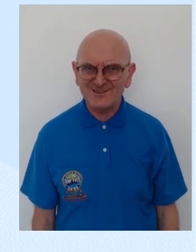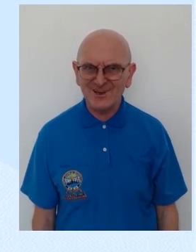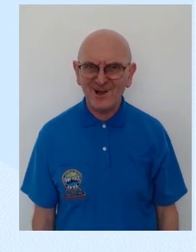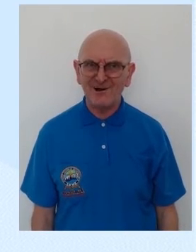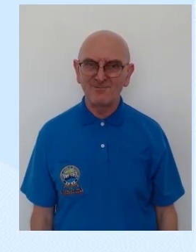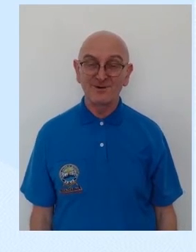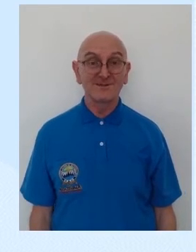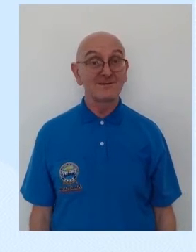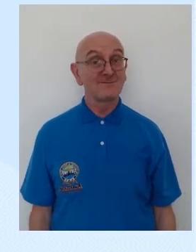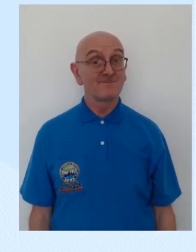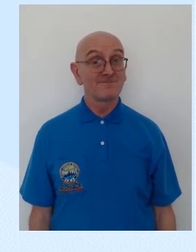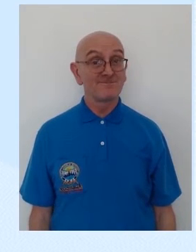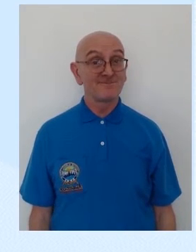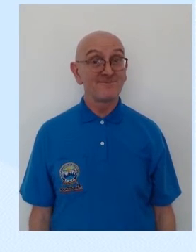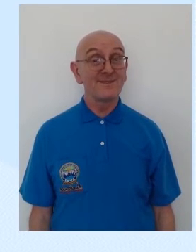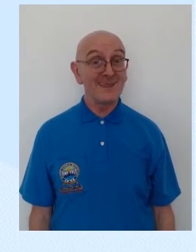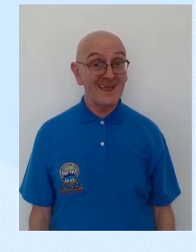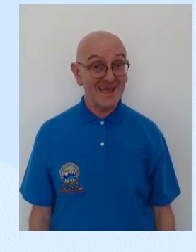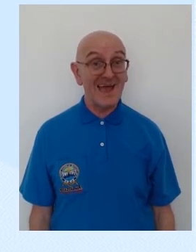Great job.